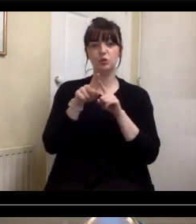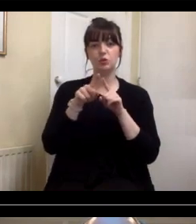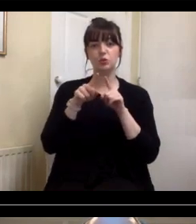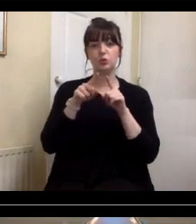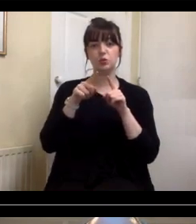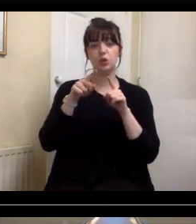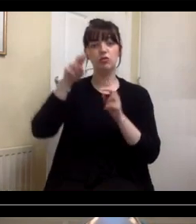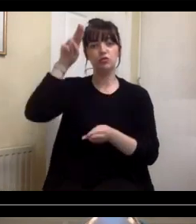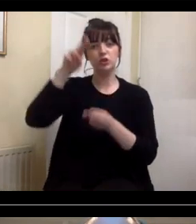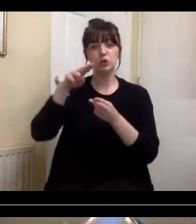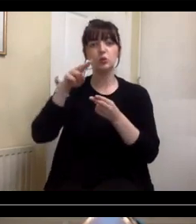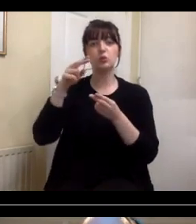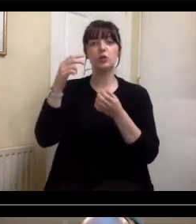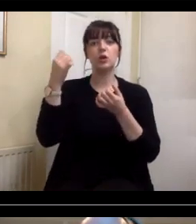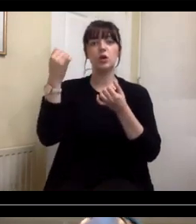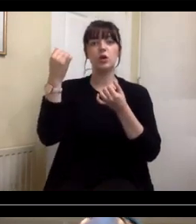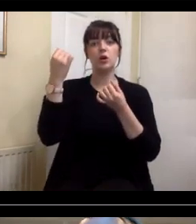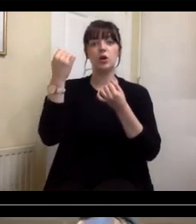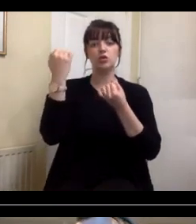existing roads.